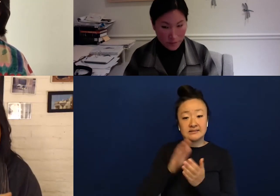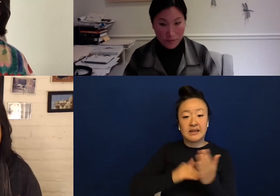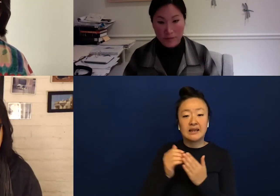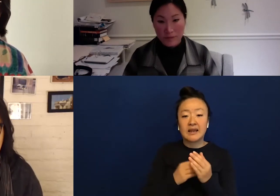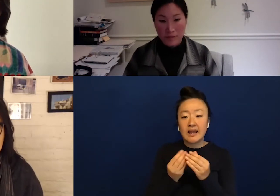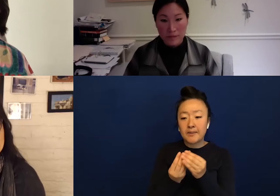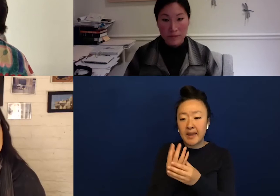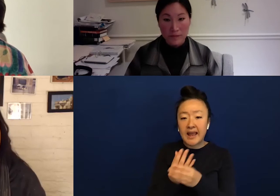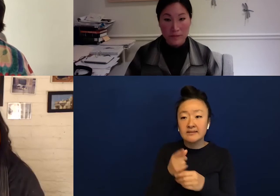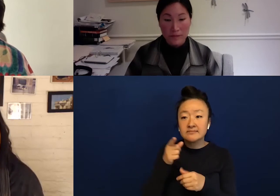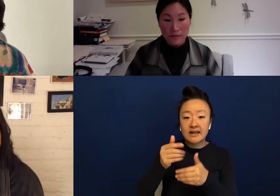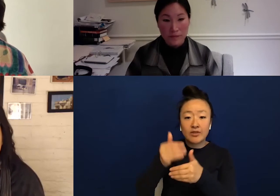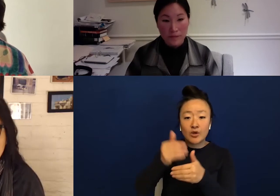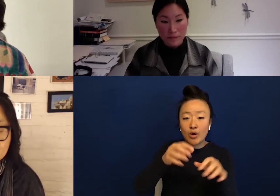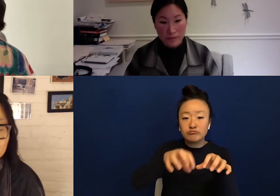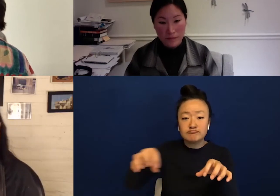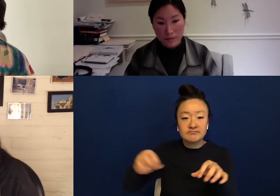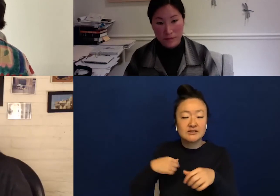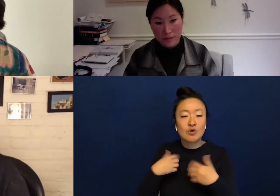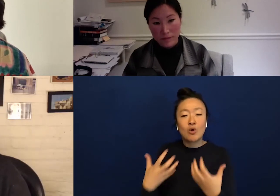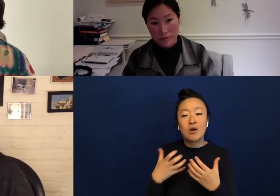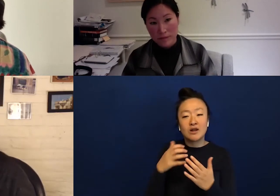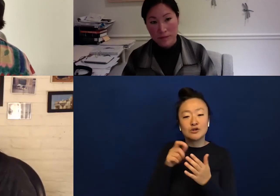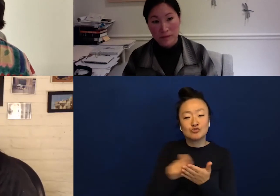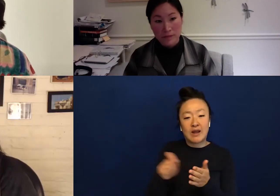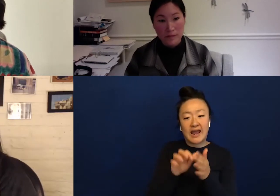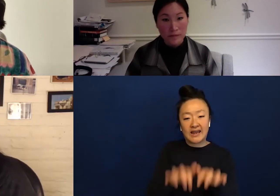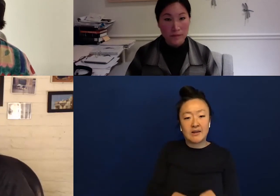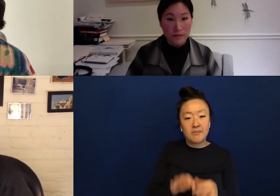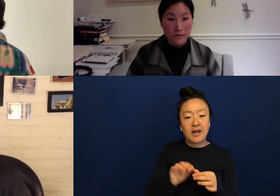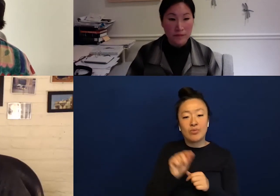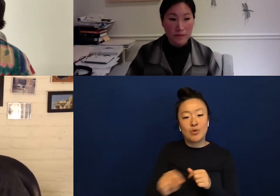that at the window. So I've always wanted to write about those plants.